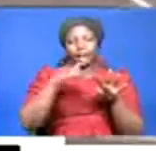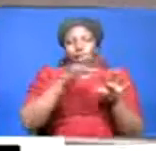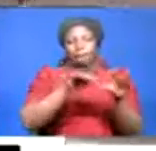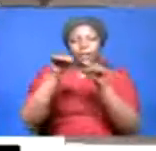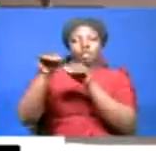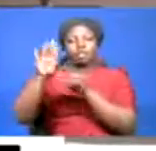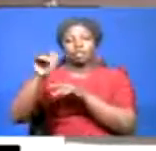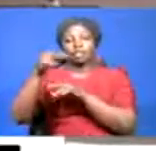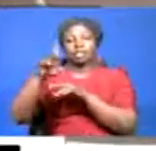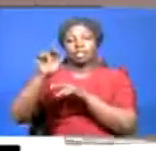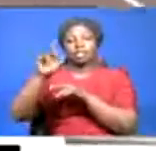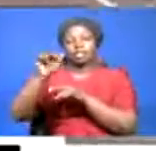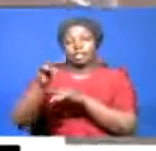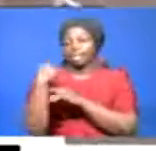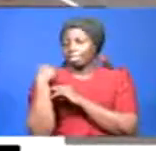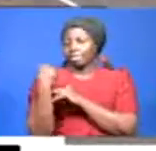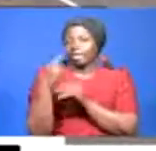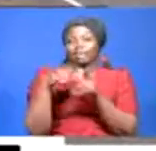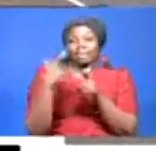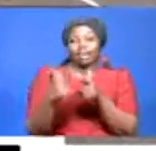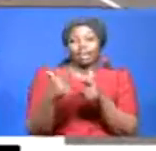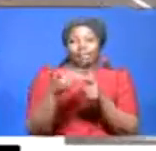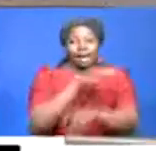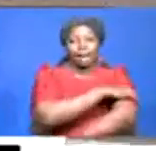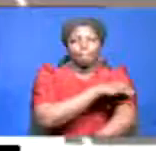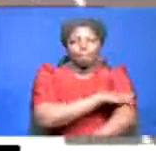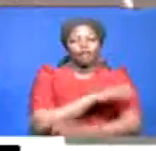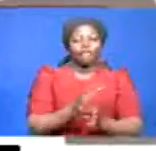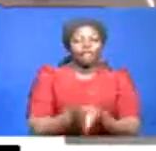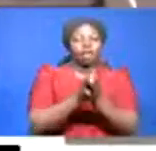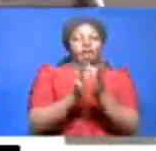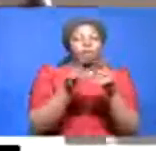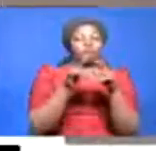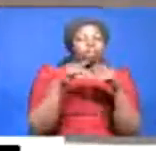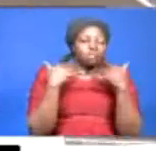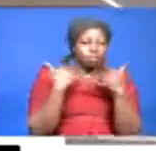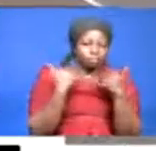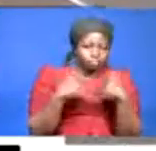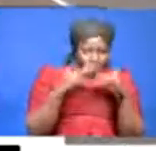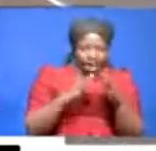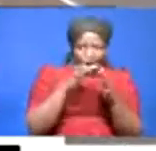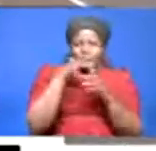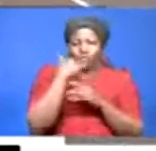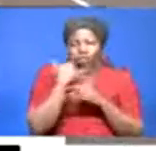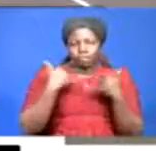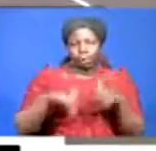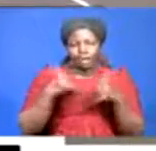na nahodha wa timu ya taifa ya mpira wa wavu Enoch Mogeni anacheza nchini Japan.